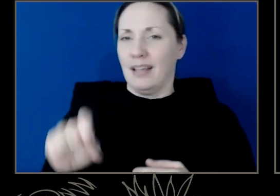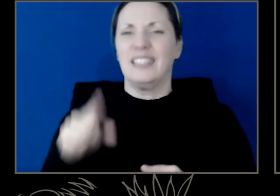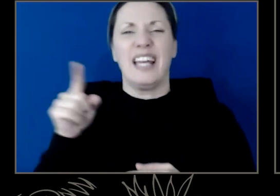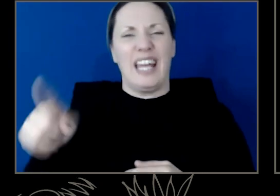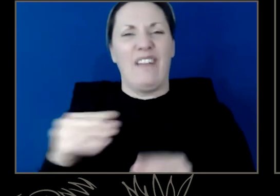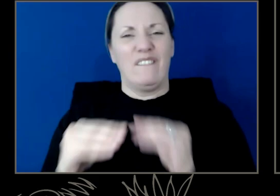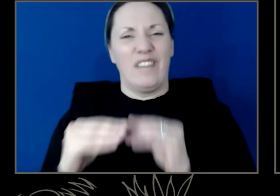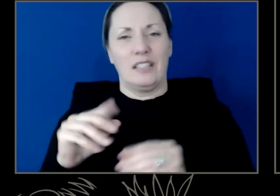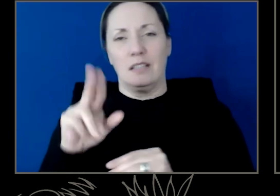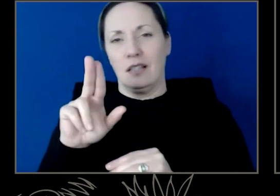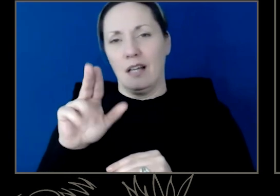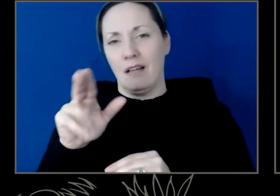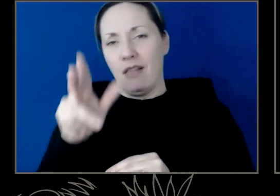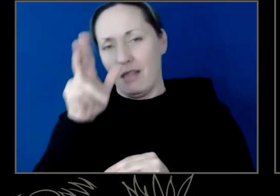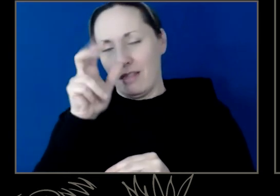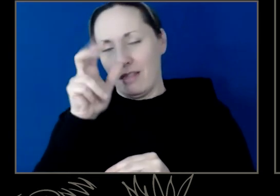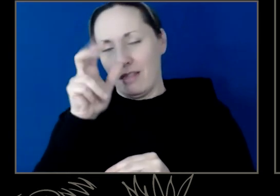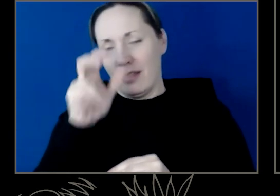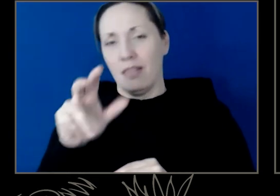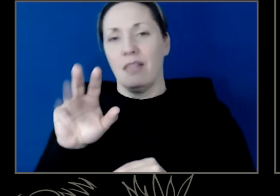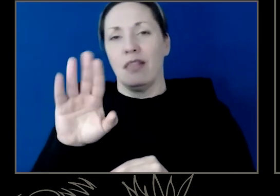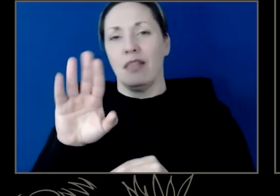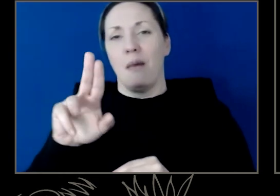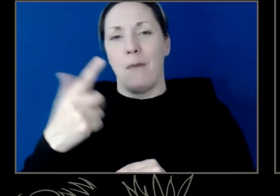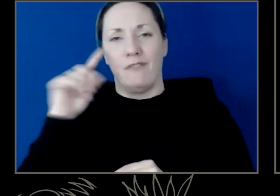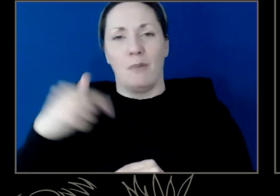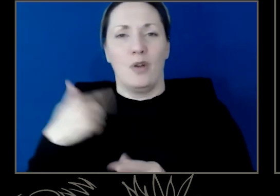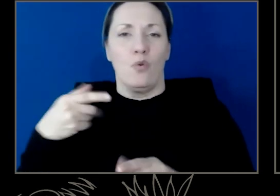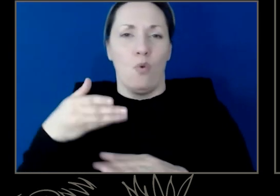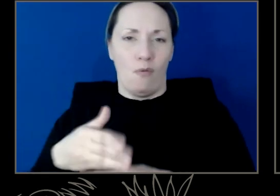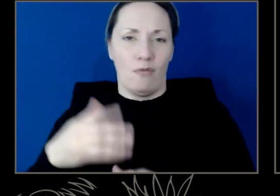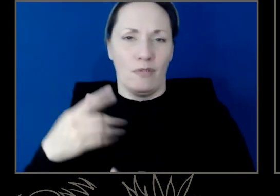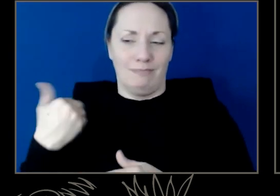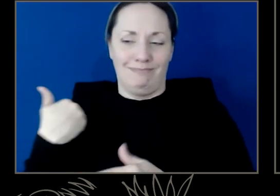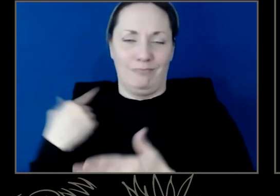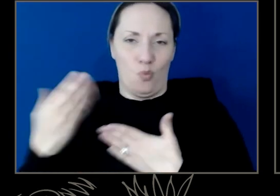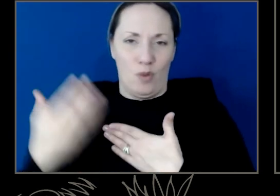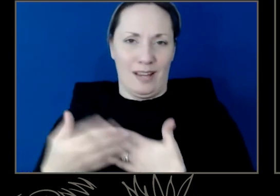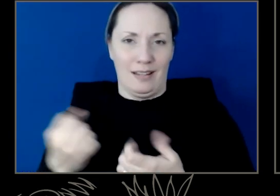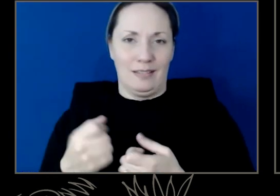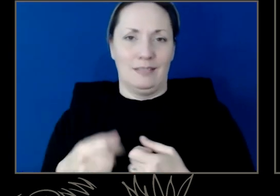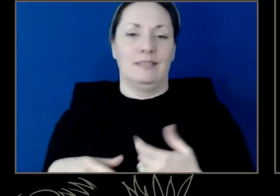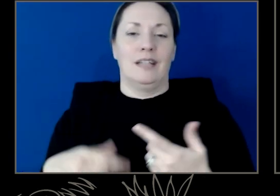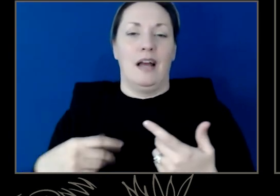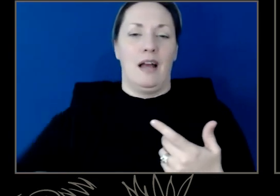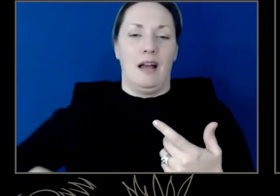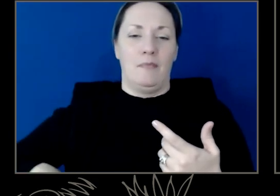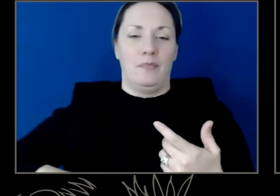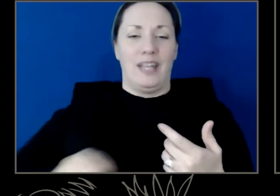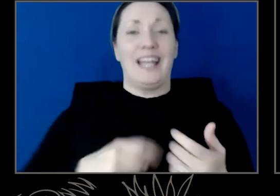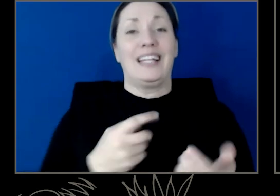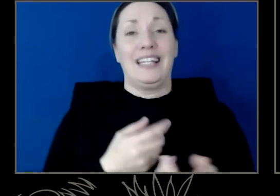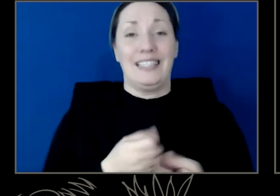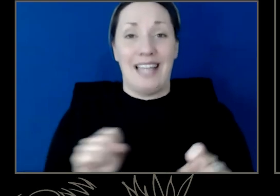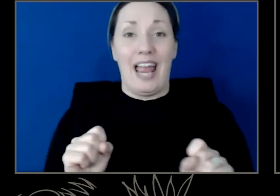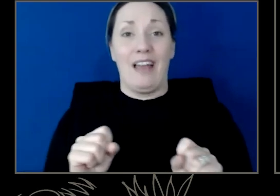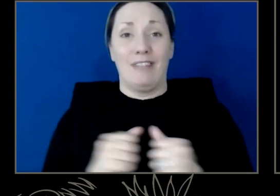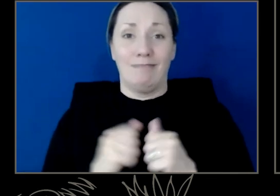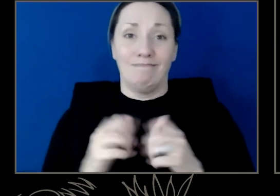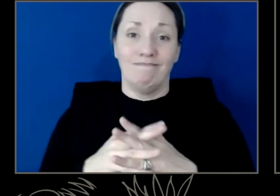the weekend and saved the implementation of the game.